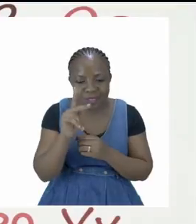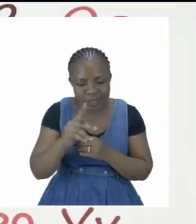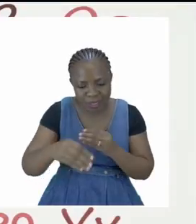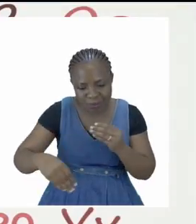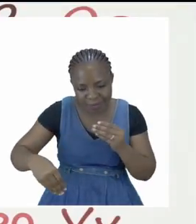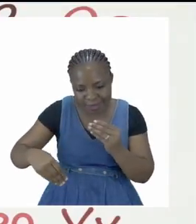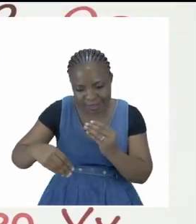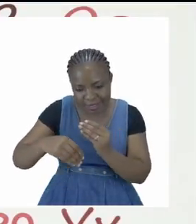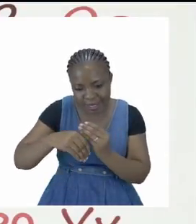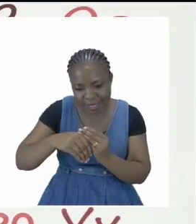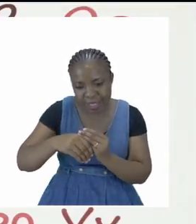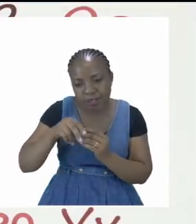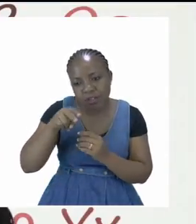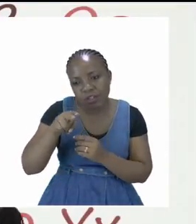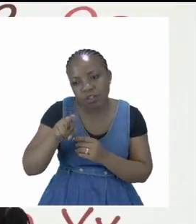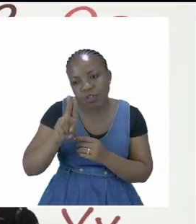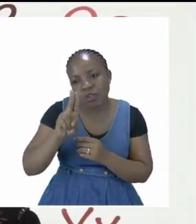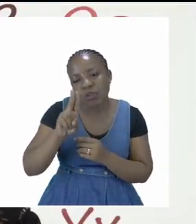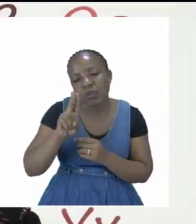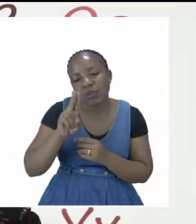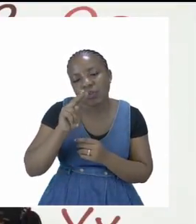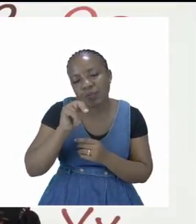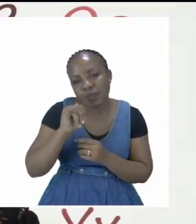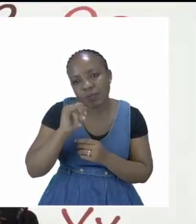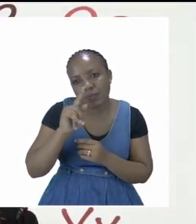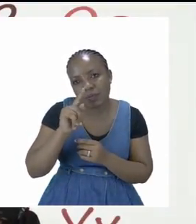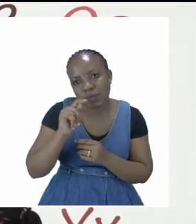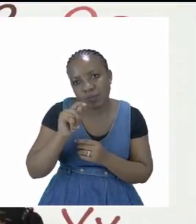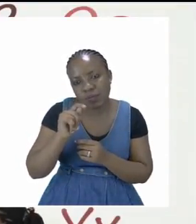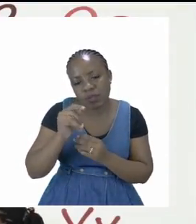unit, which is plus